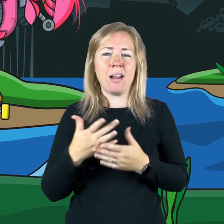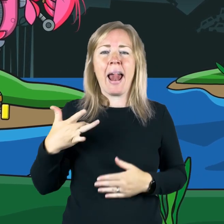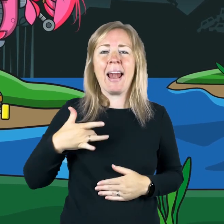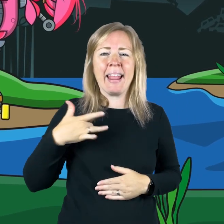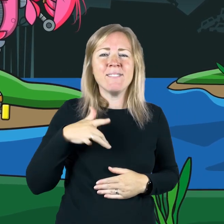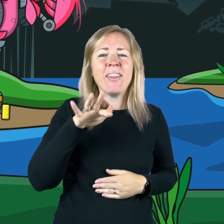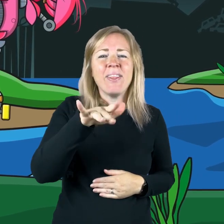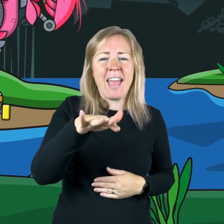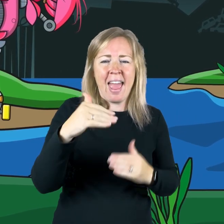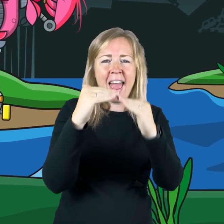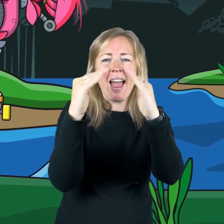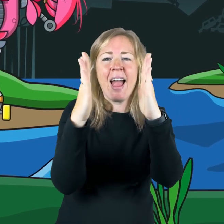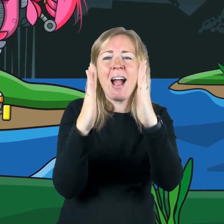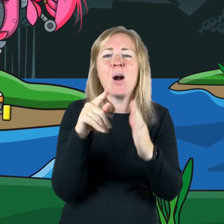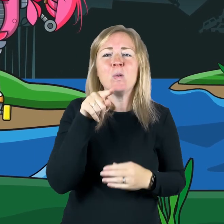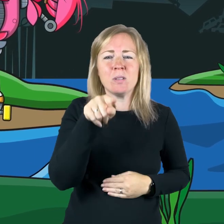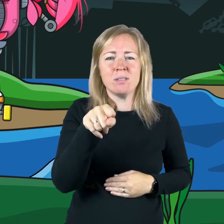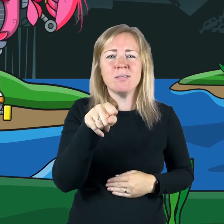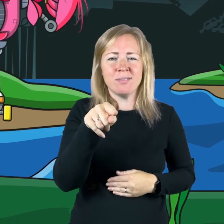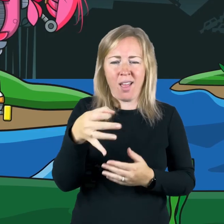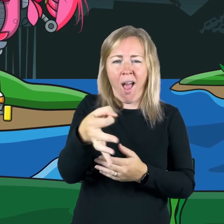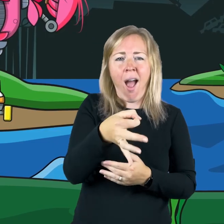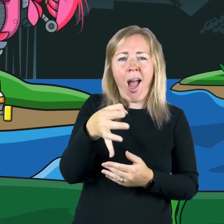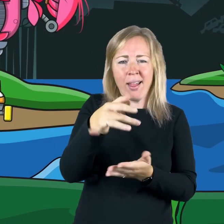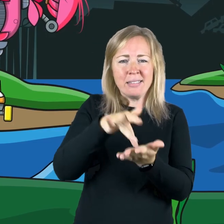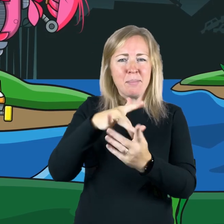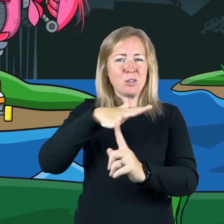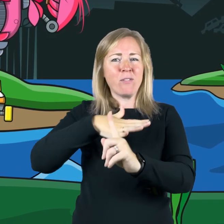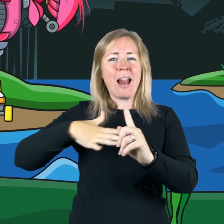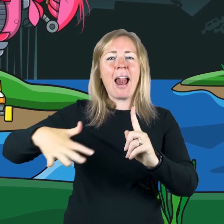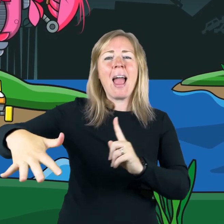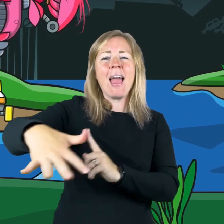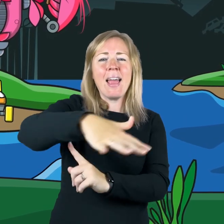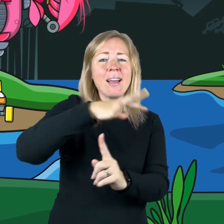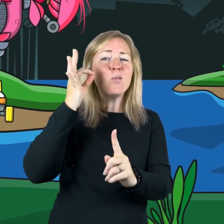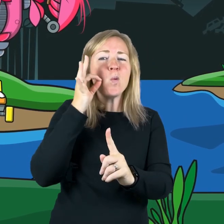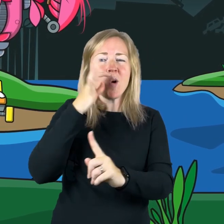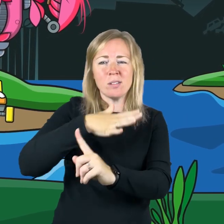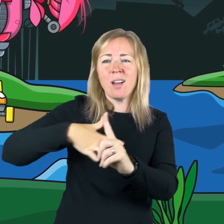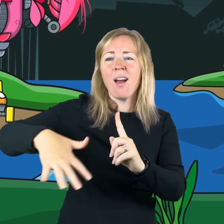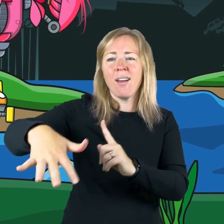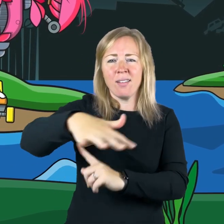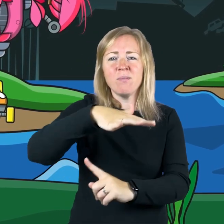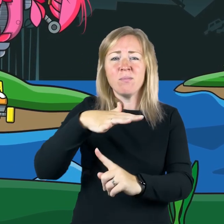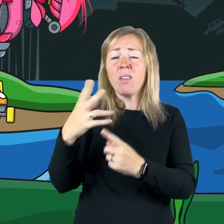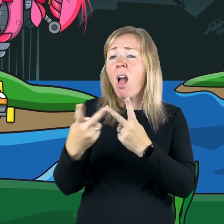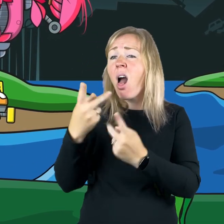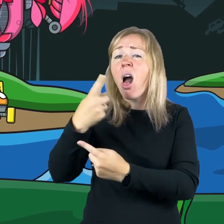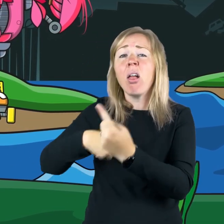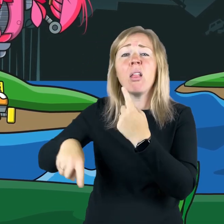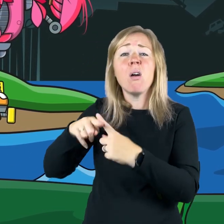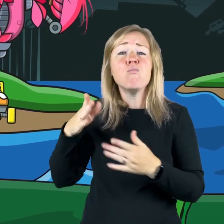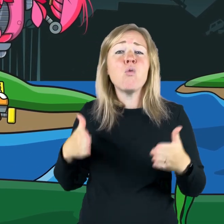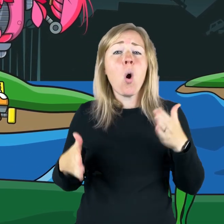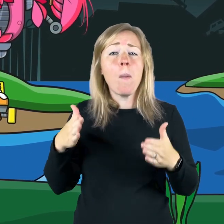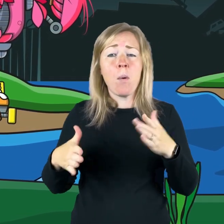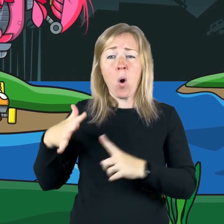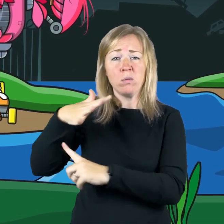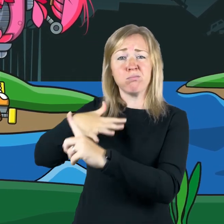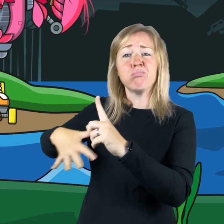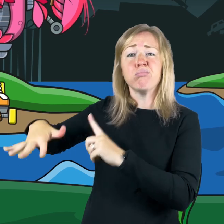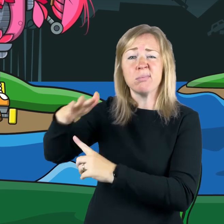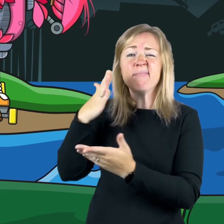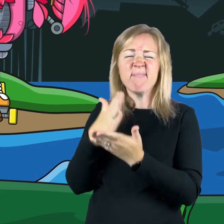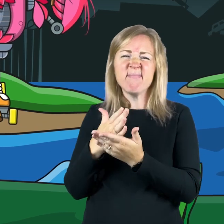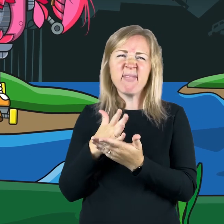who loved living in the middle of the island, in the middle of the lake, but with every other bot on the mainland,